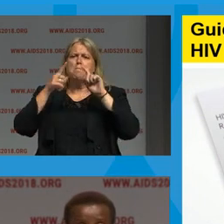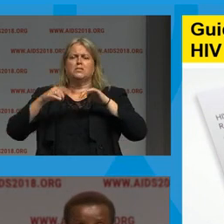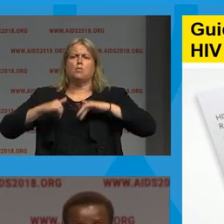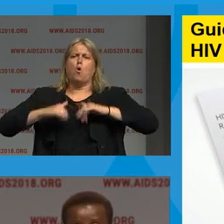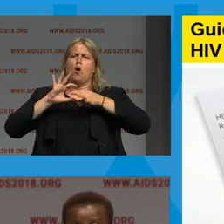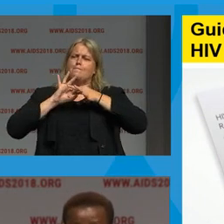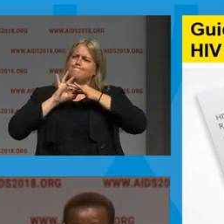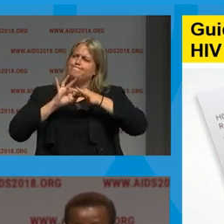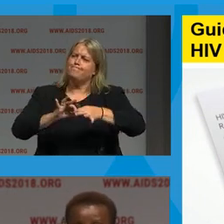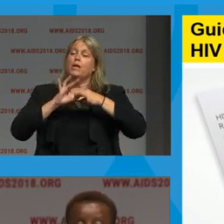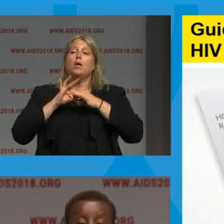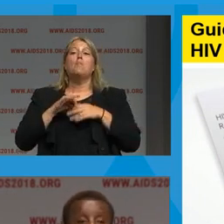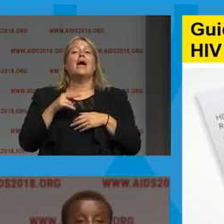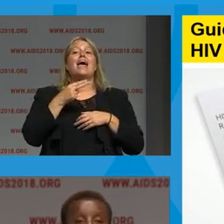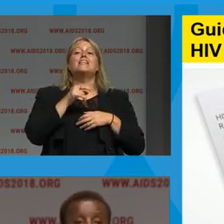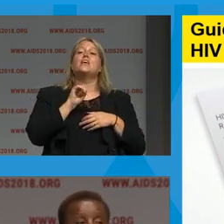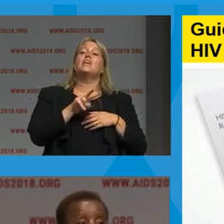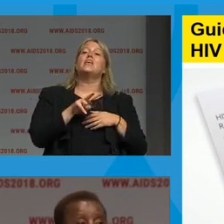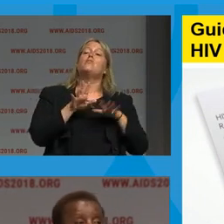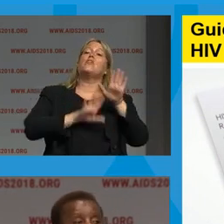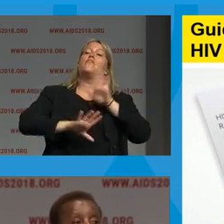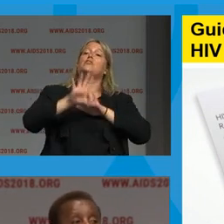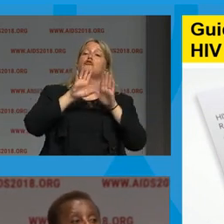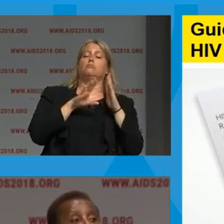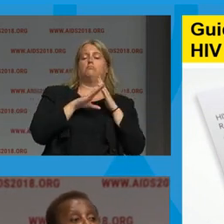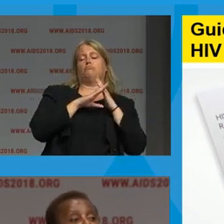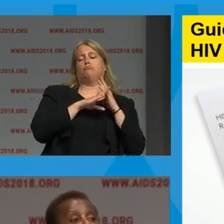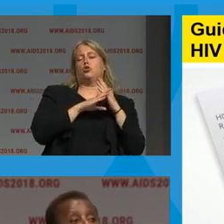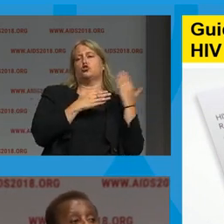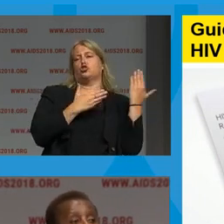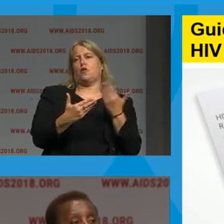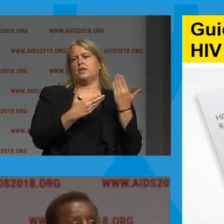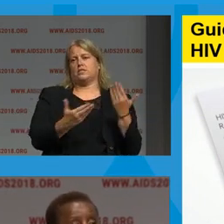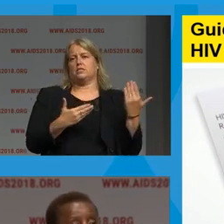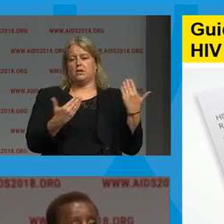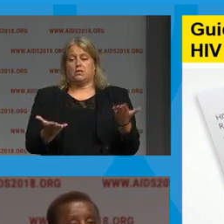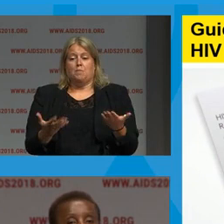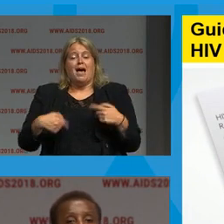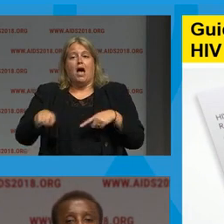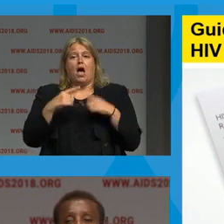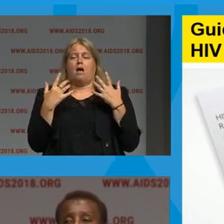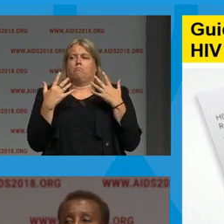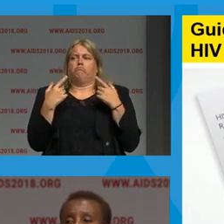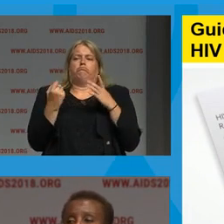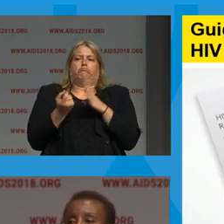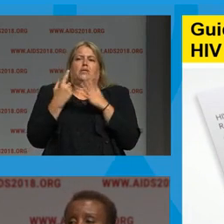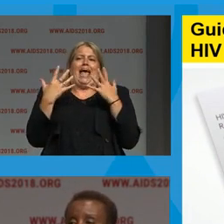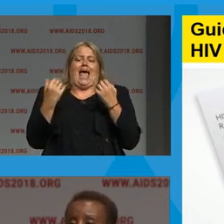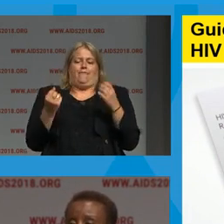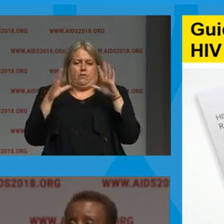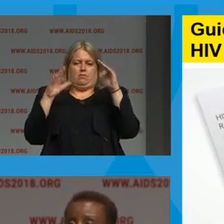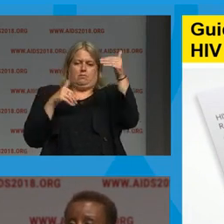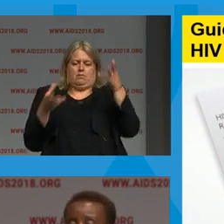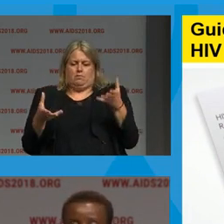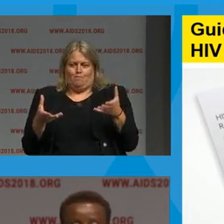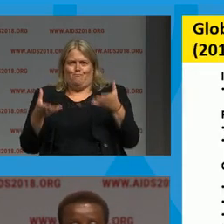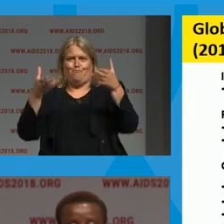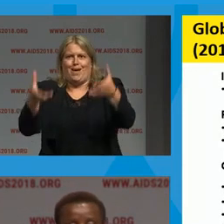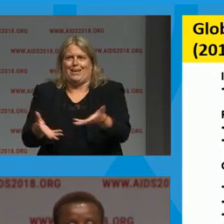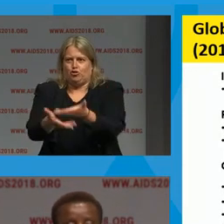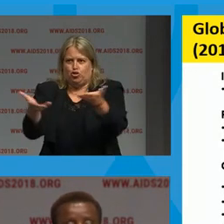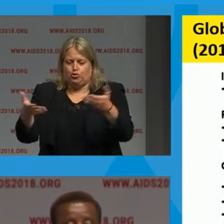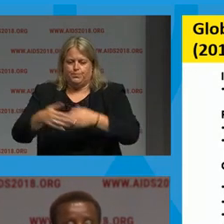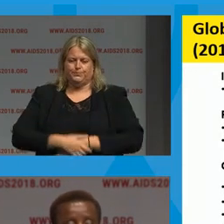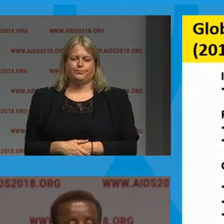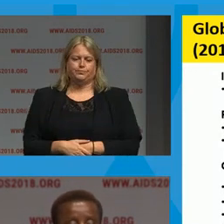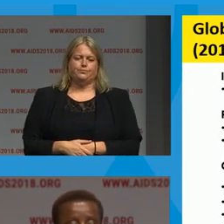HIV prevention services, because we often don't have a delivery package for HIV prevention services.